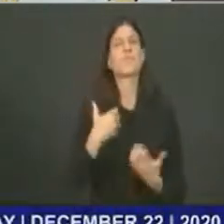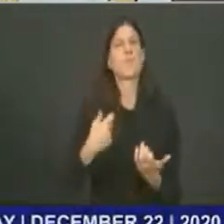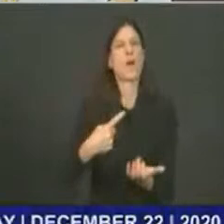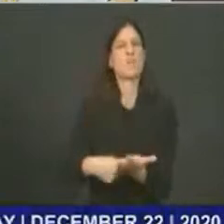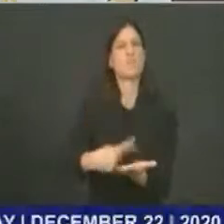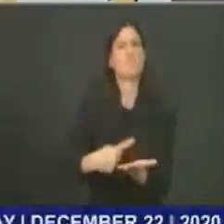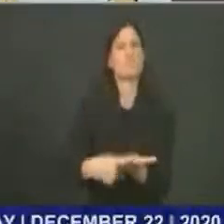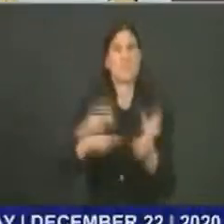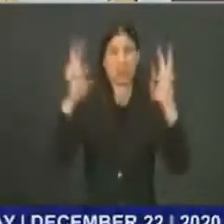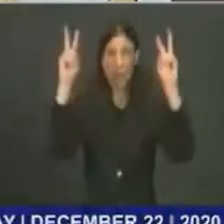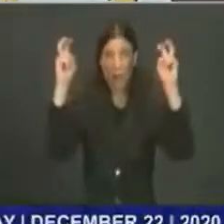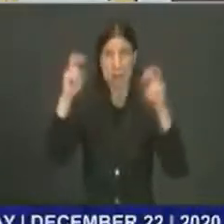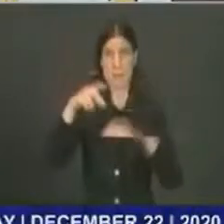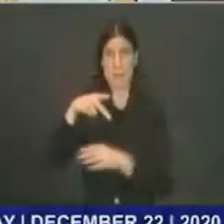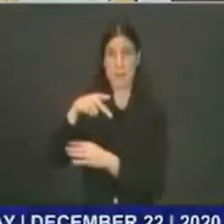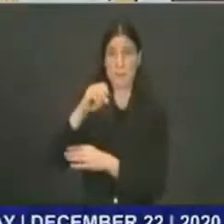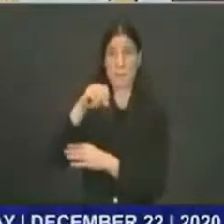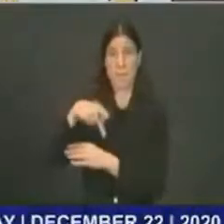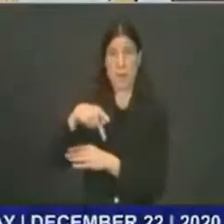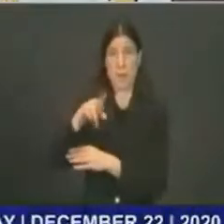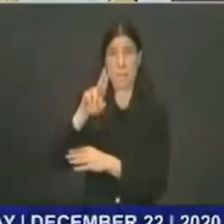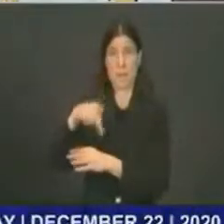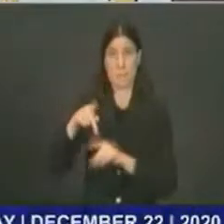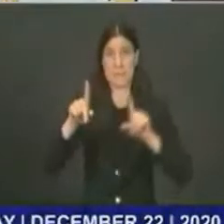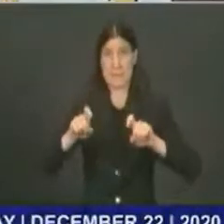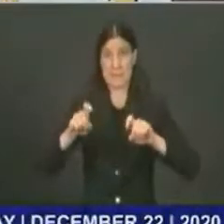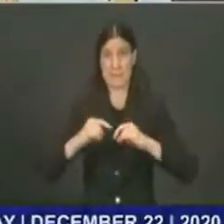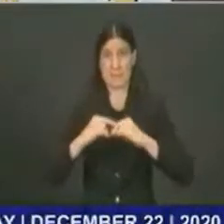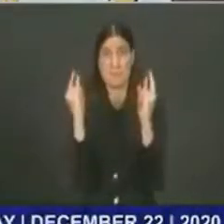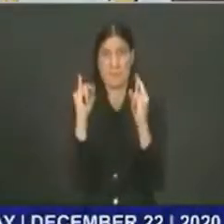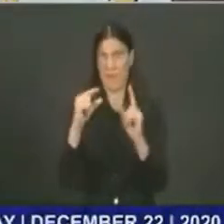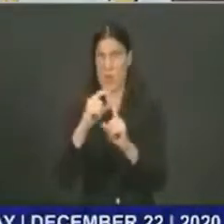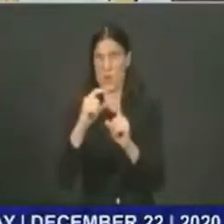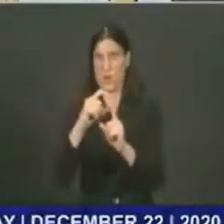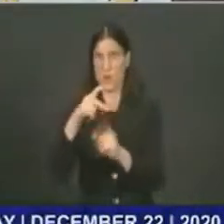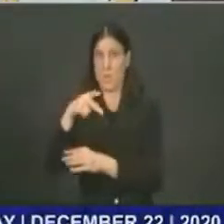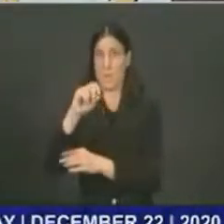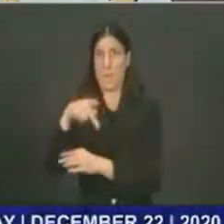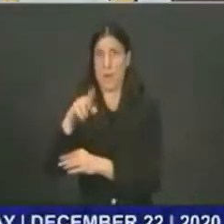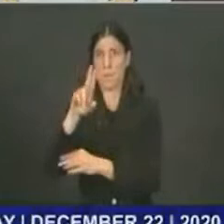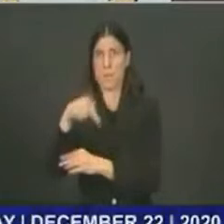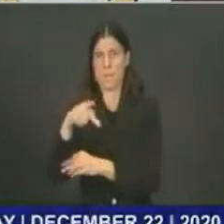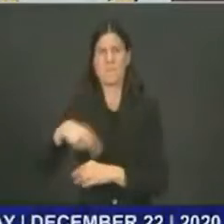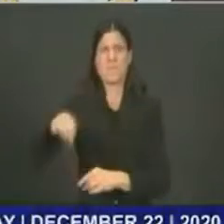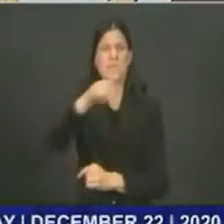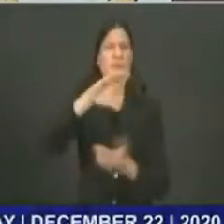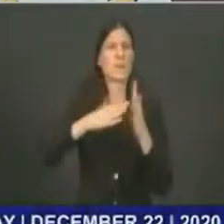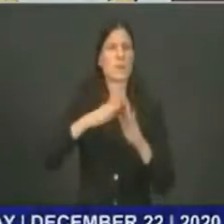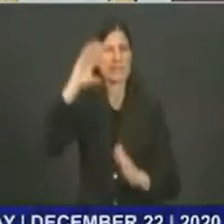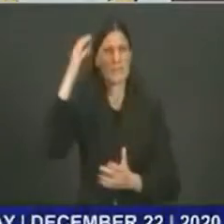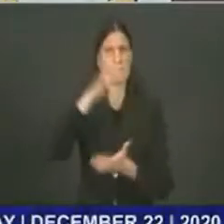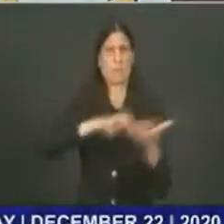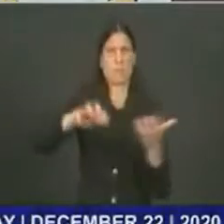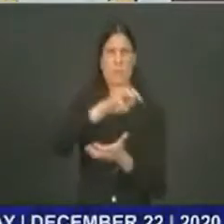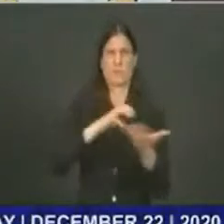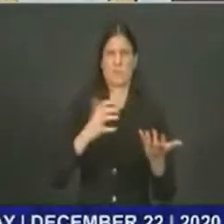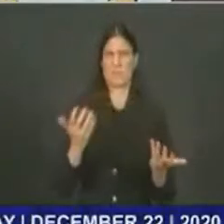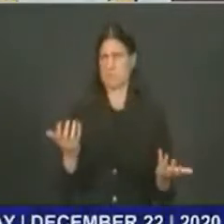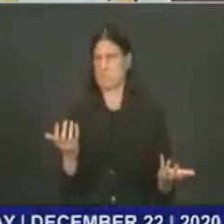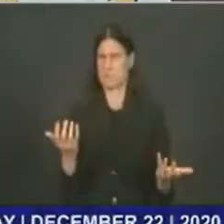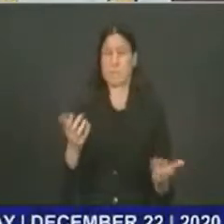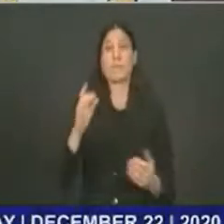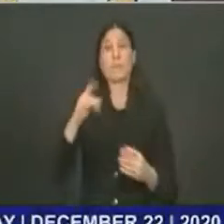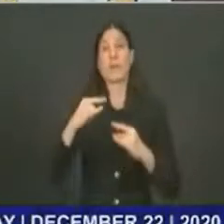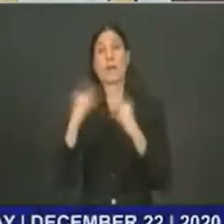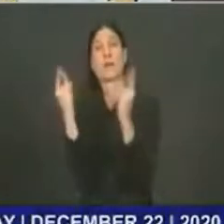to take those steps to reach you where you are, and people are responding. I want to take a moment to clarify what these sites